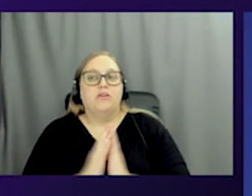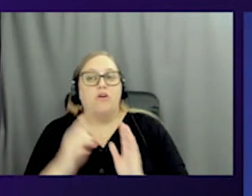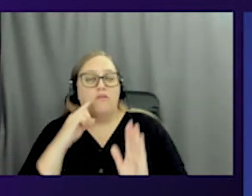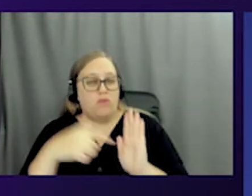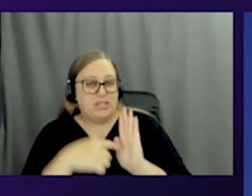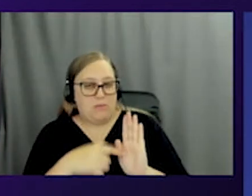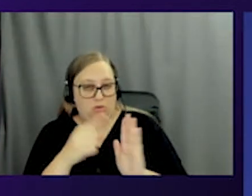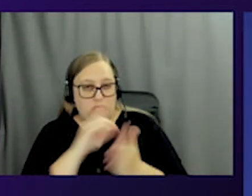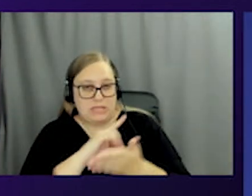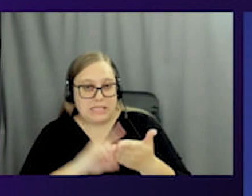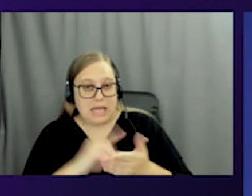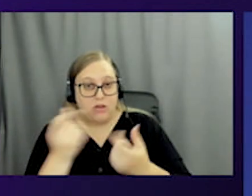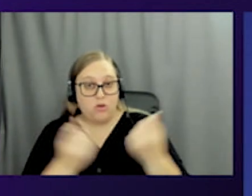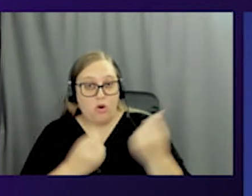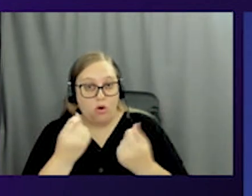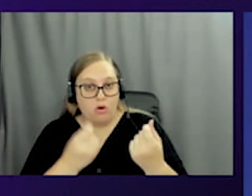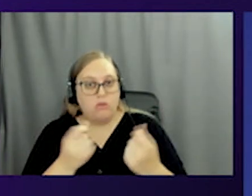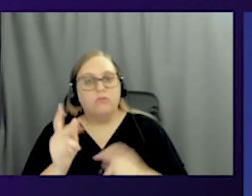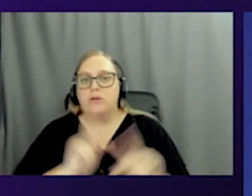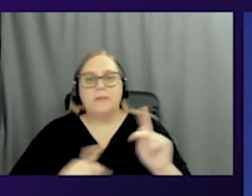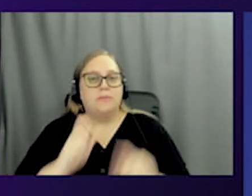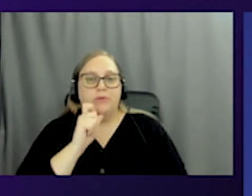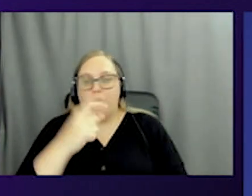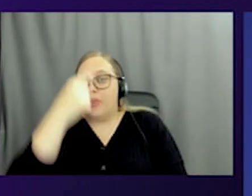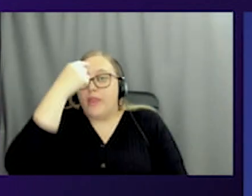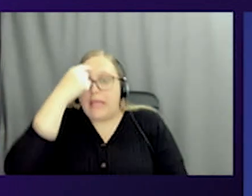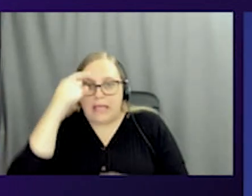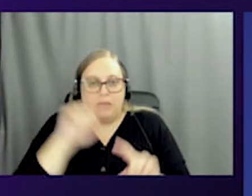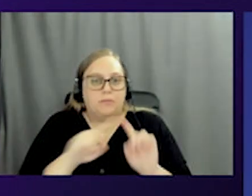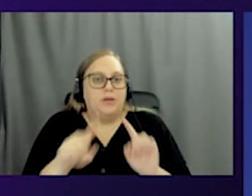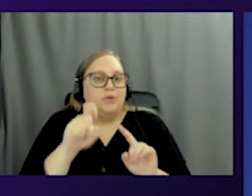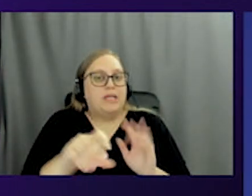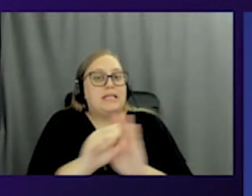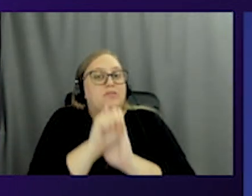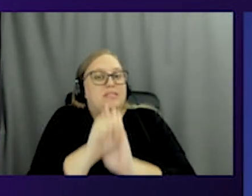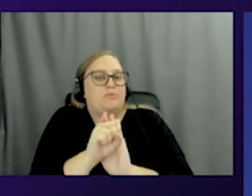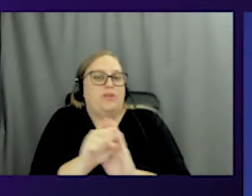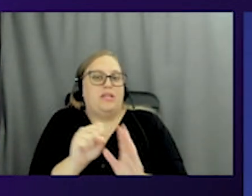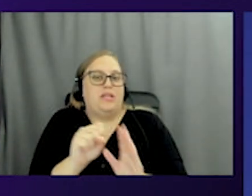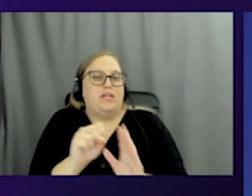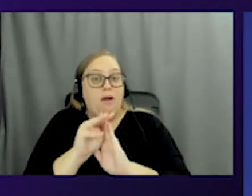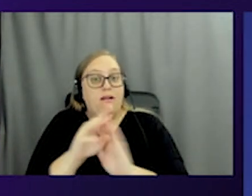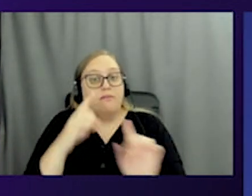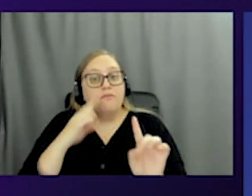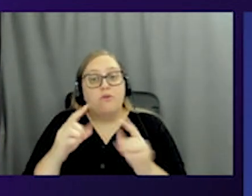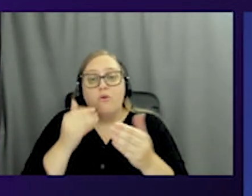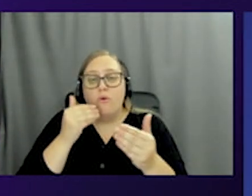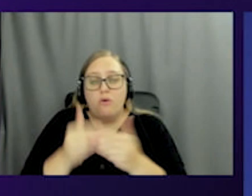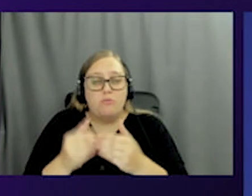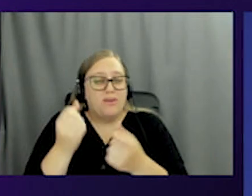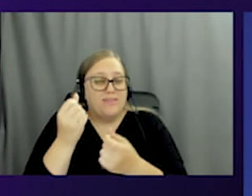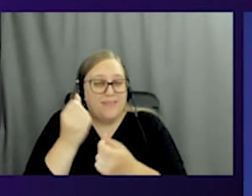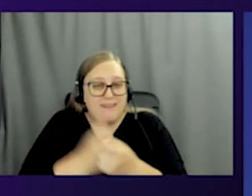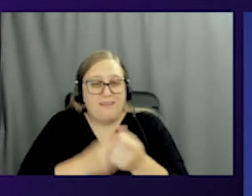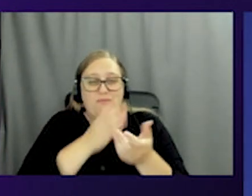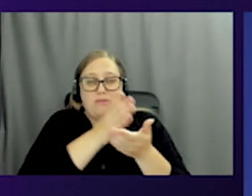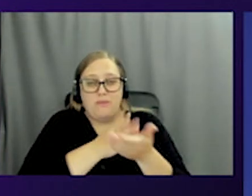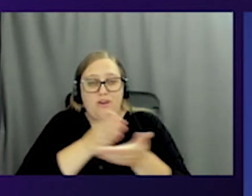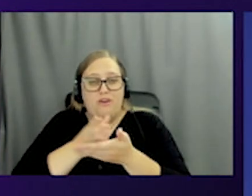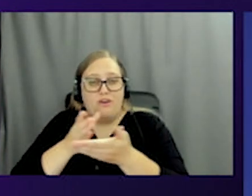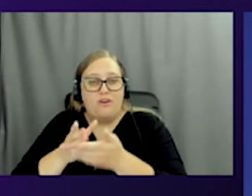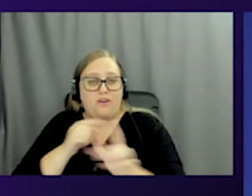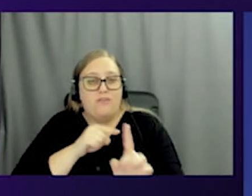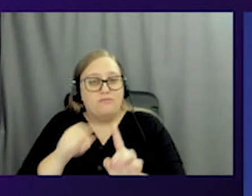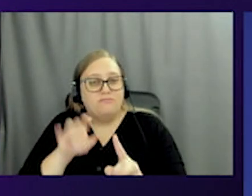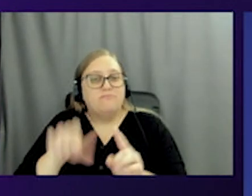car, people don't think about it, but you need simulation and modeling for almost every part of that car. You need to